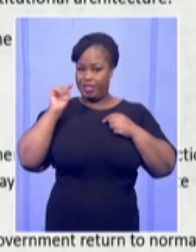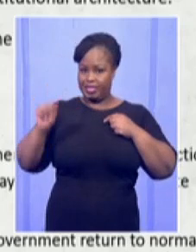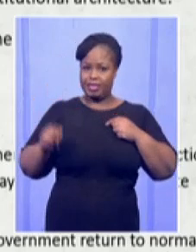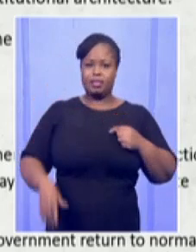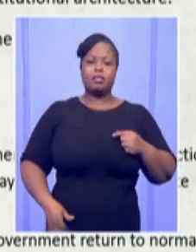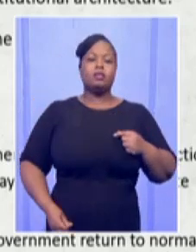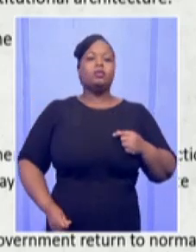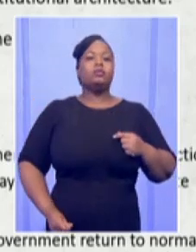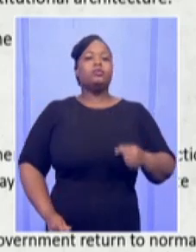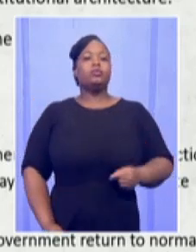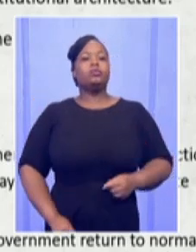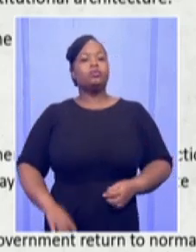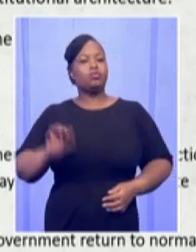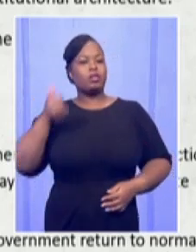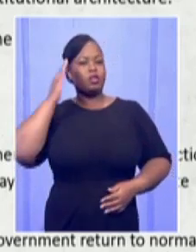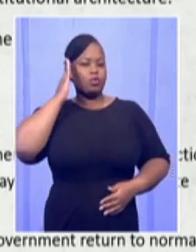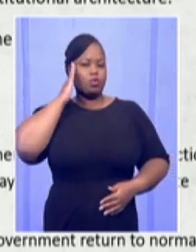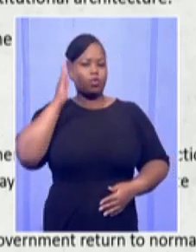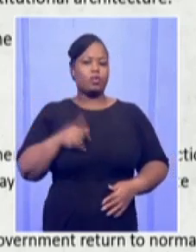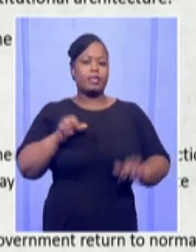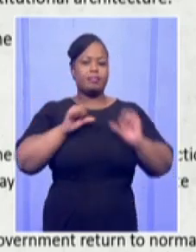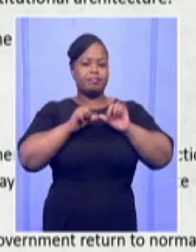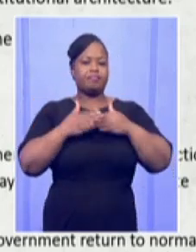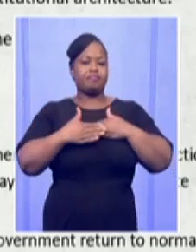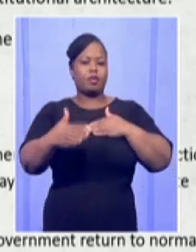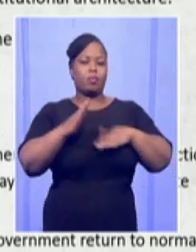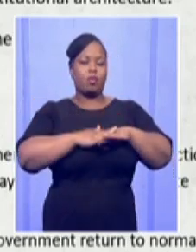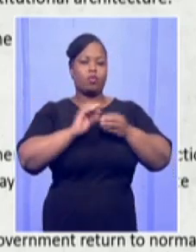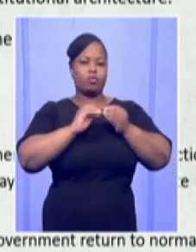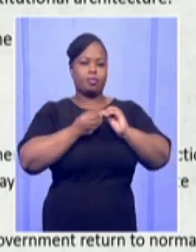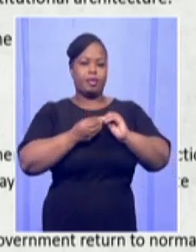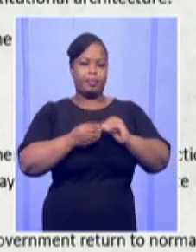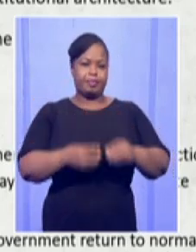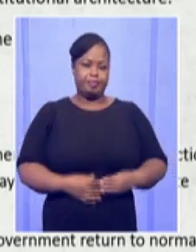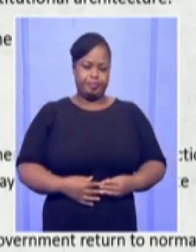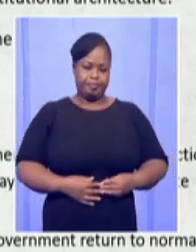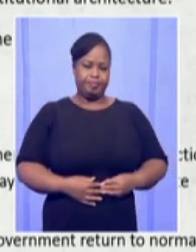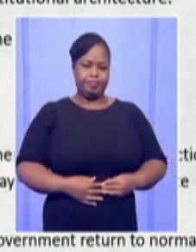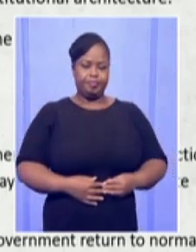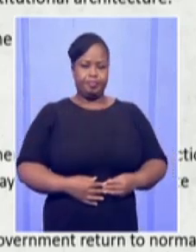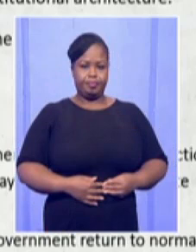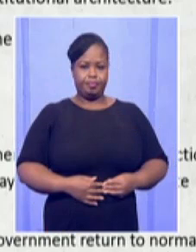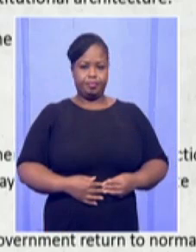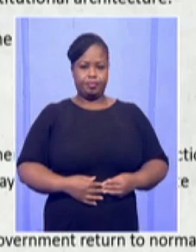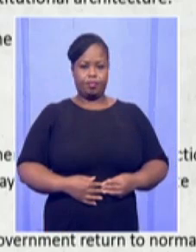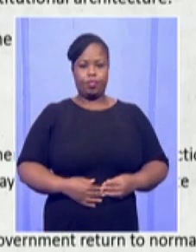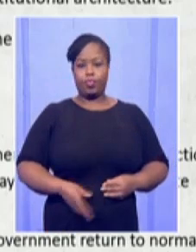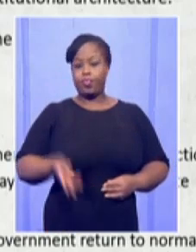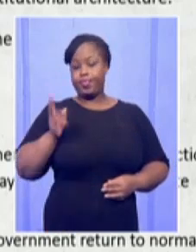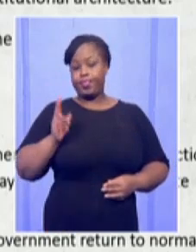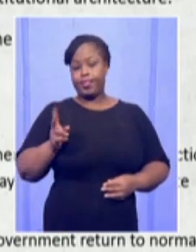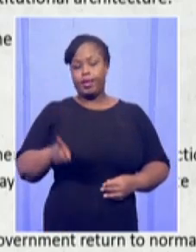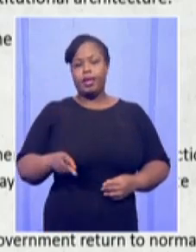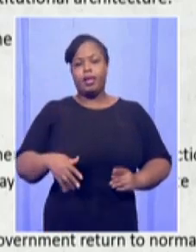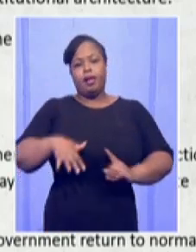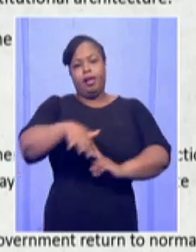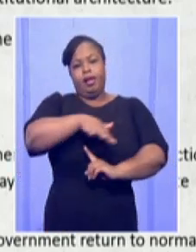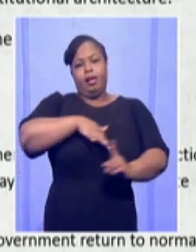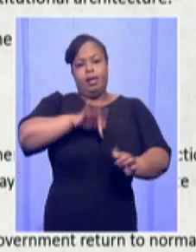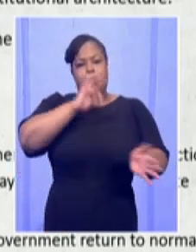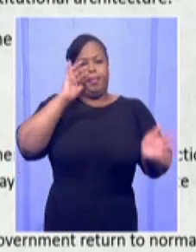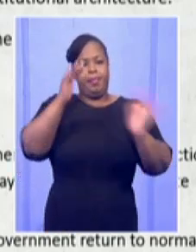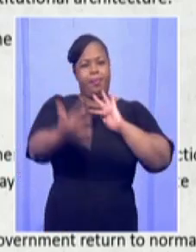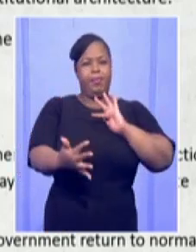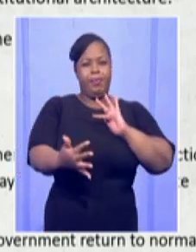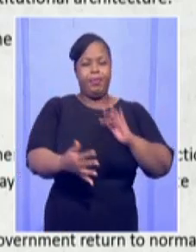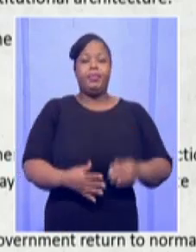inform what goes into the amendment. And also, the state of disaster, what comes